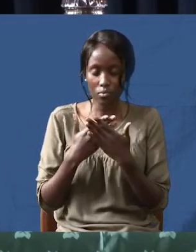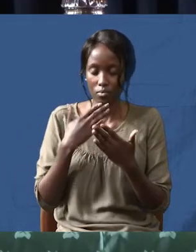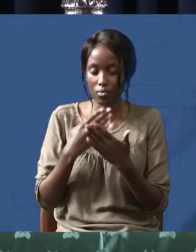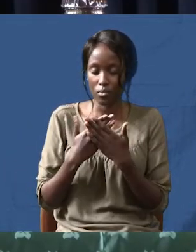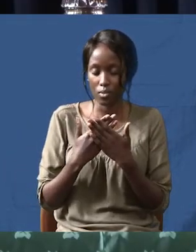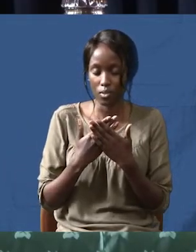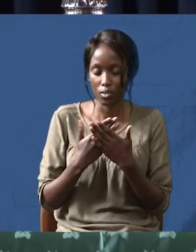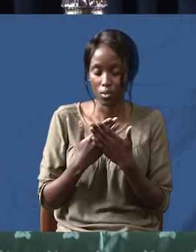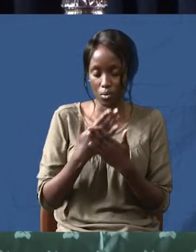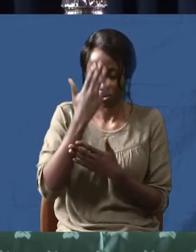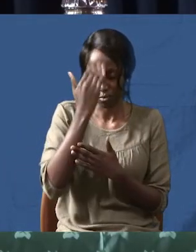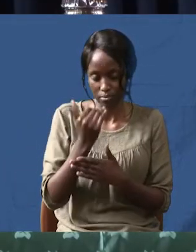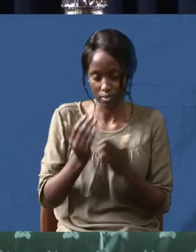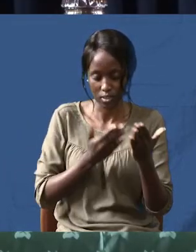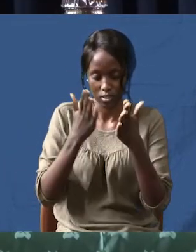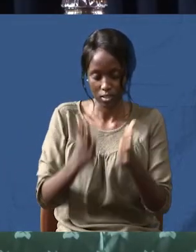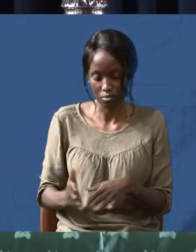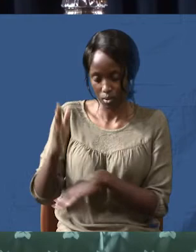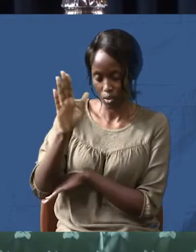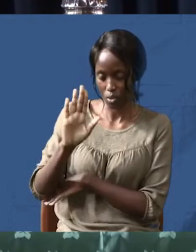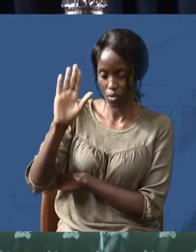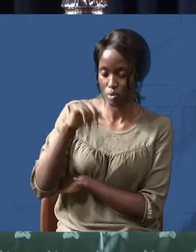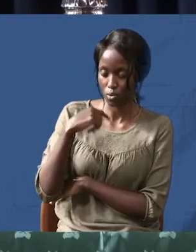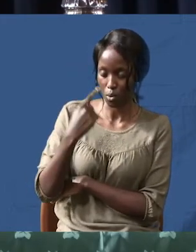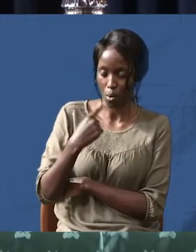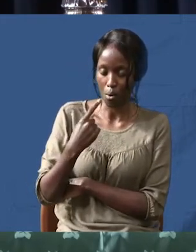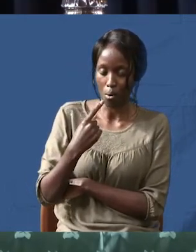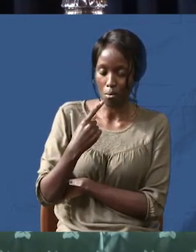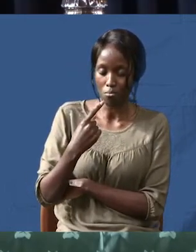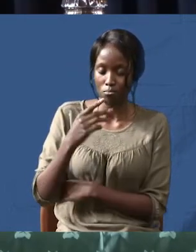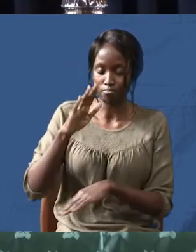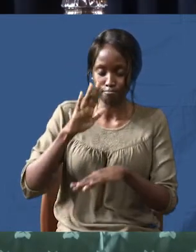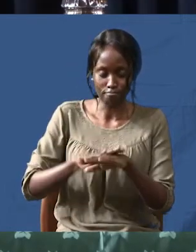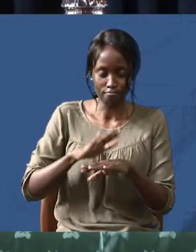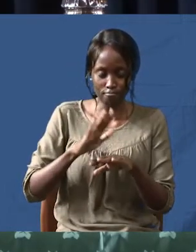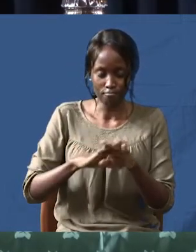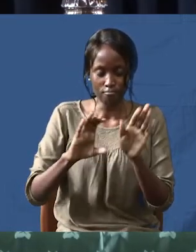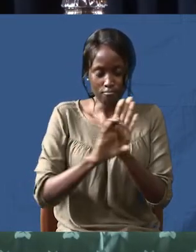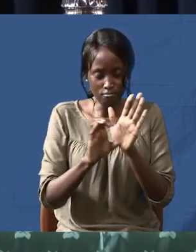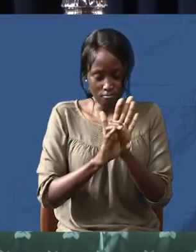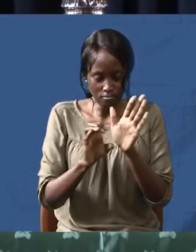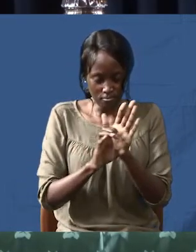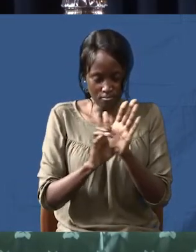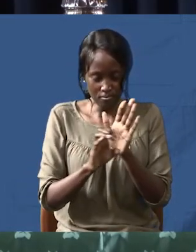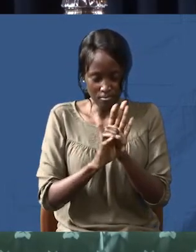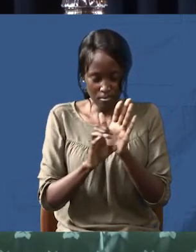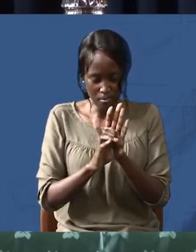for your servants who have been a great example, a role model to